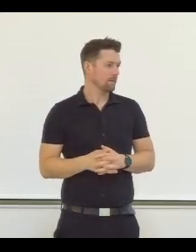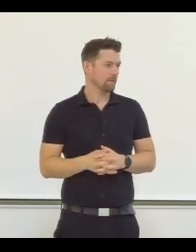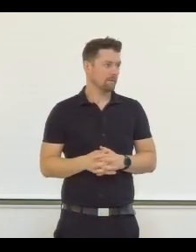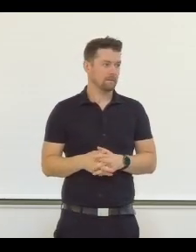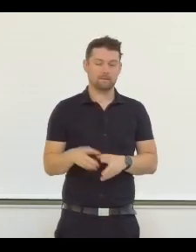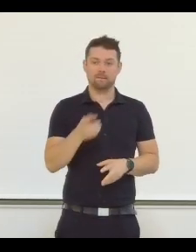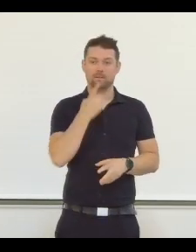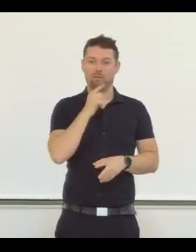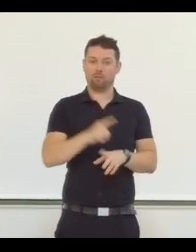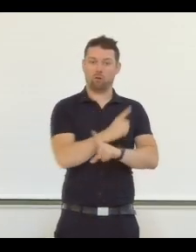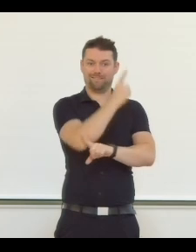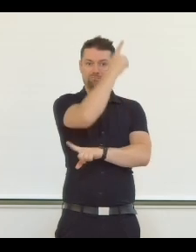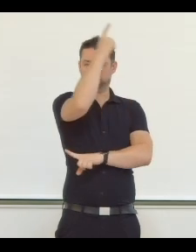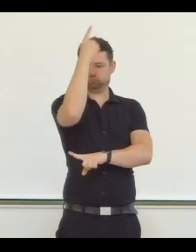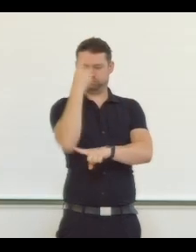rocket.